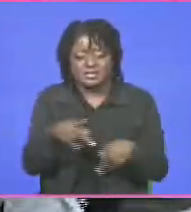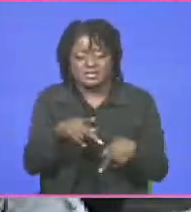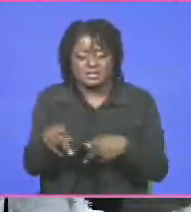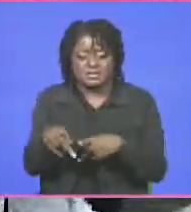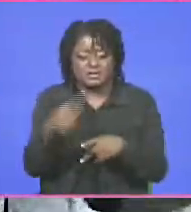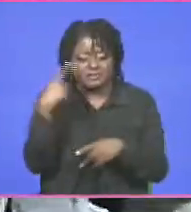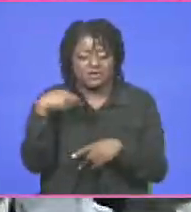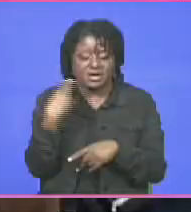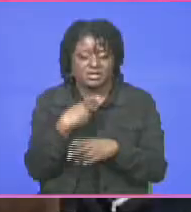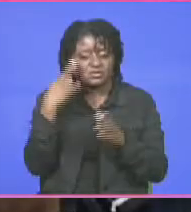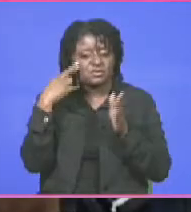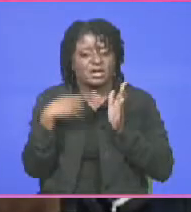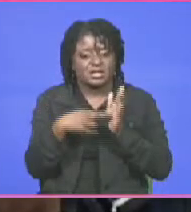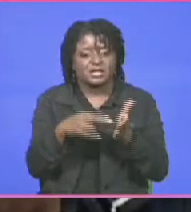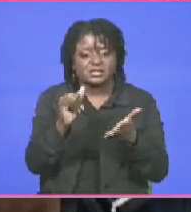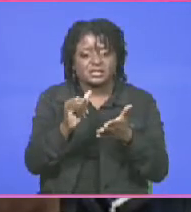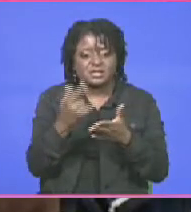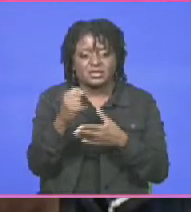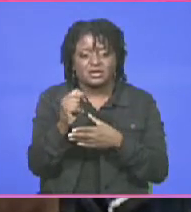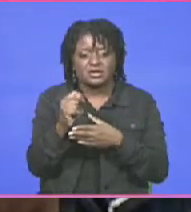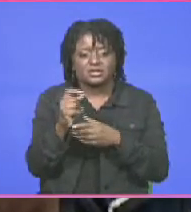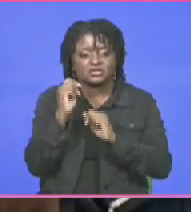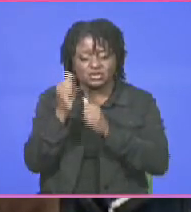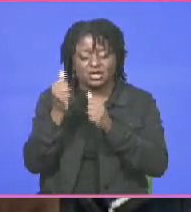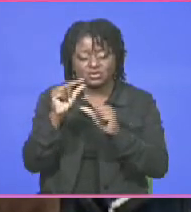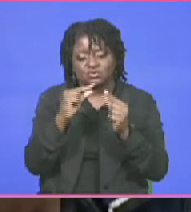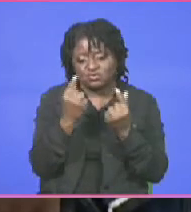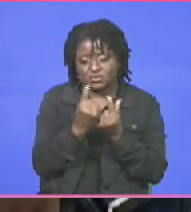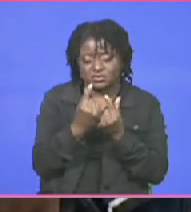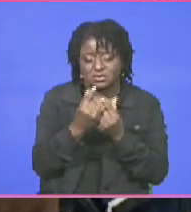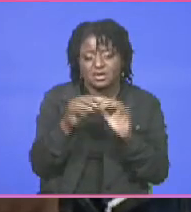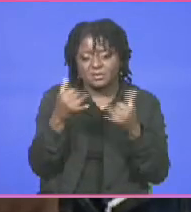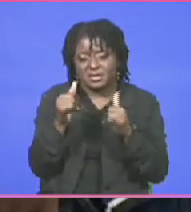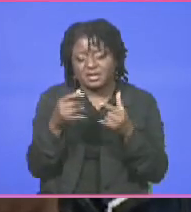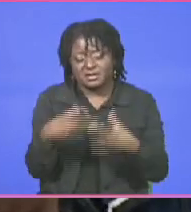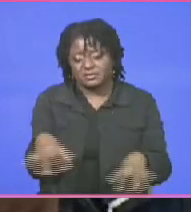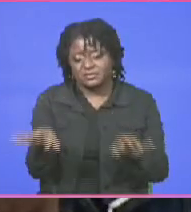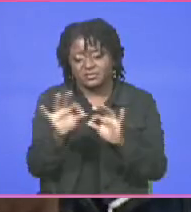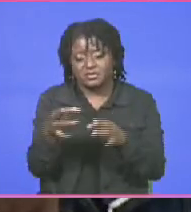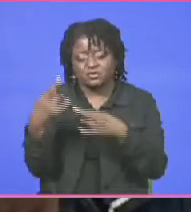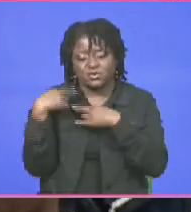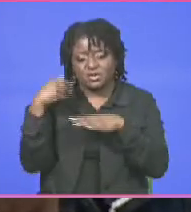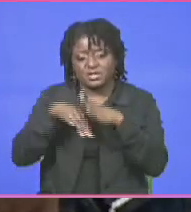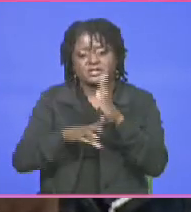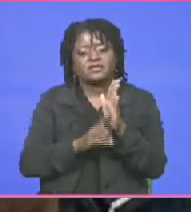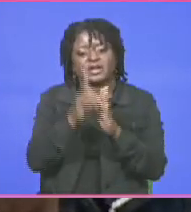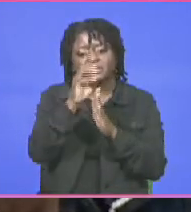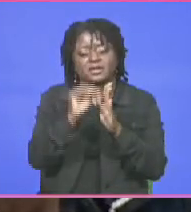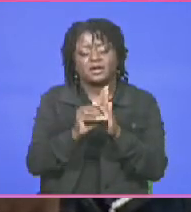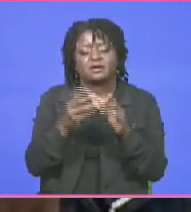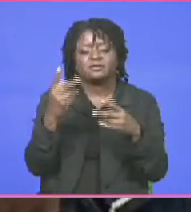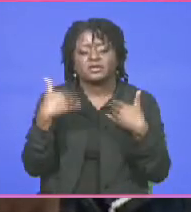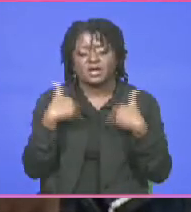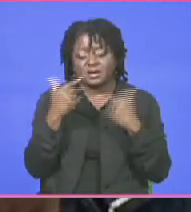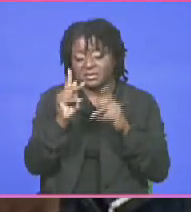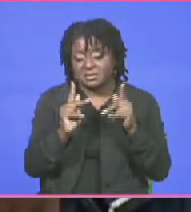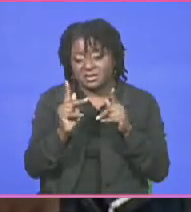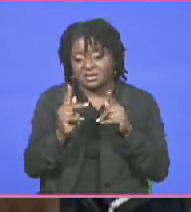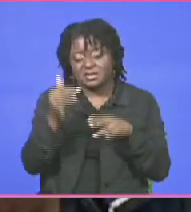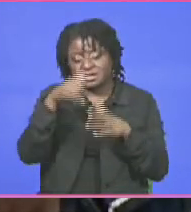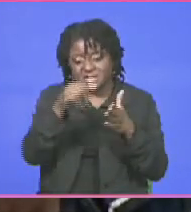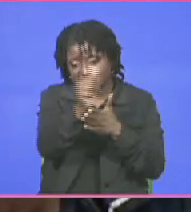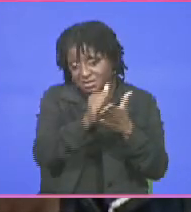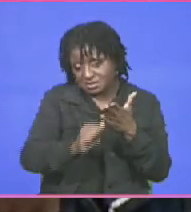is recognizing that Junkanoo groups play a vital role in the development of our young people in terms of the